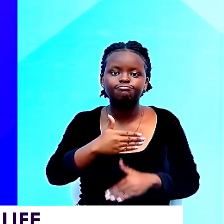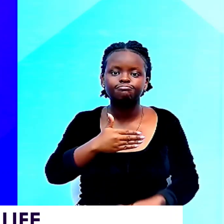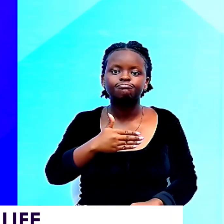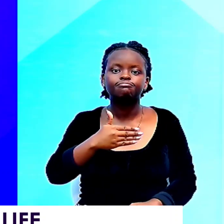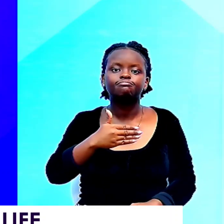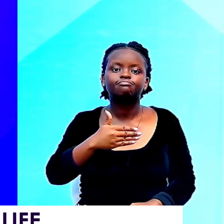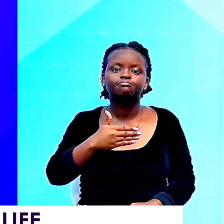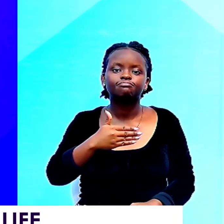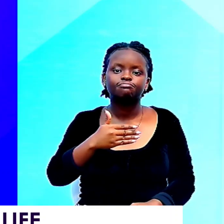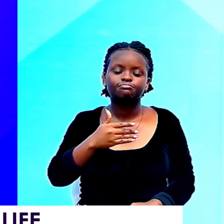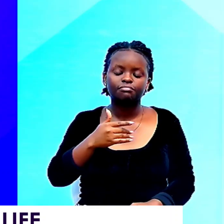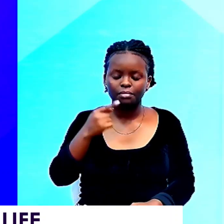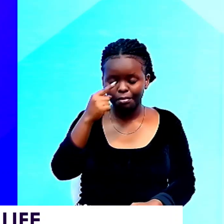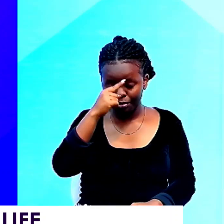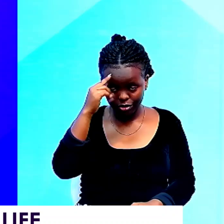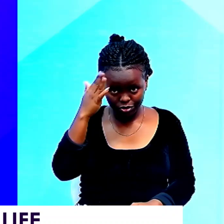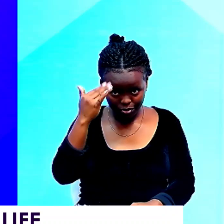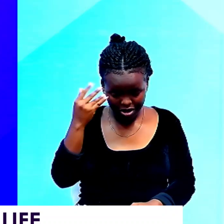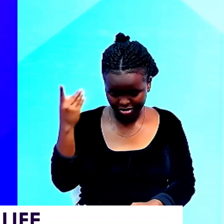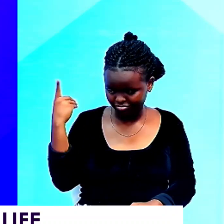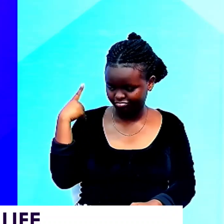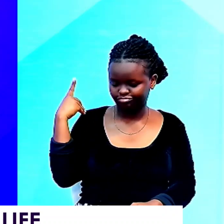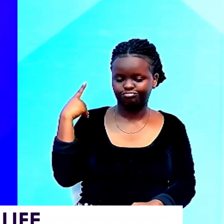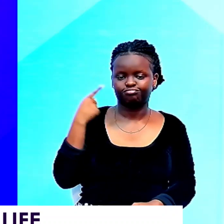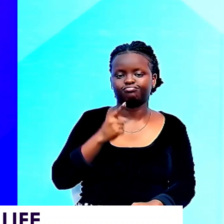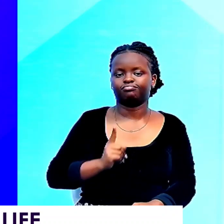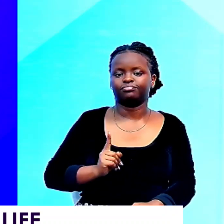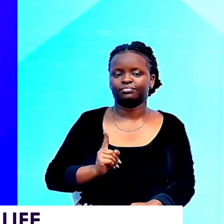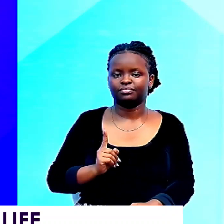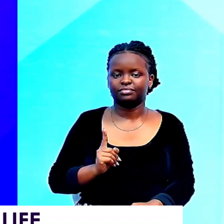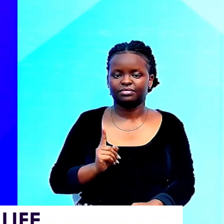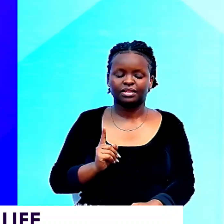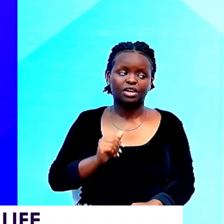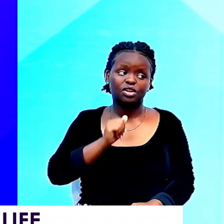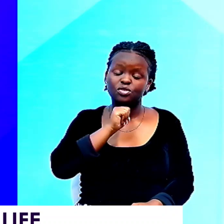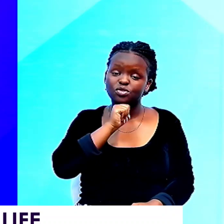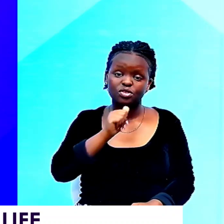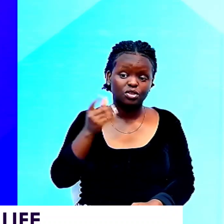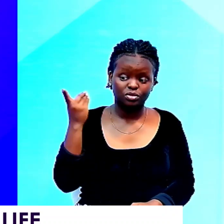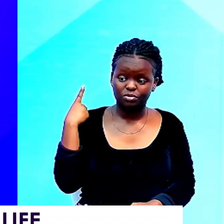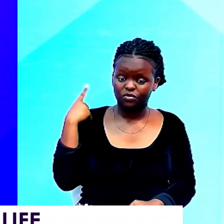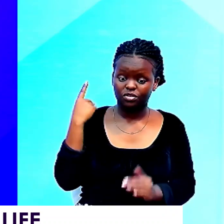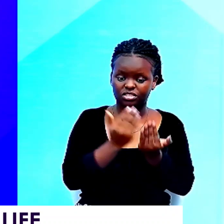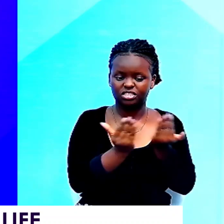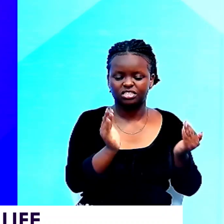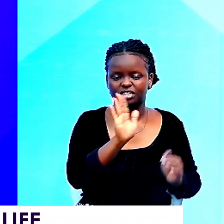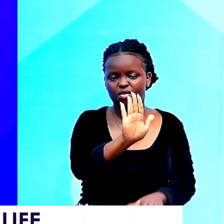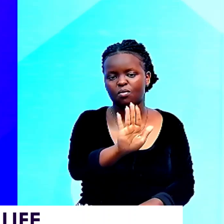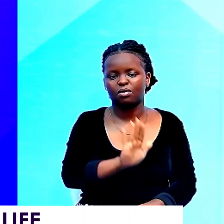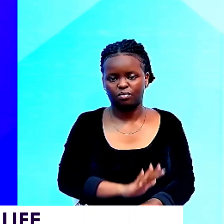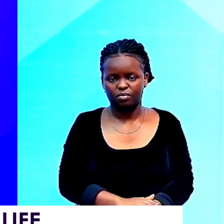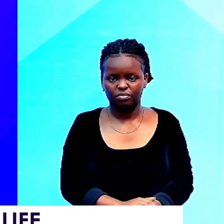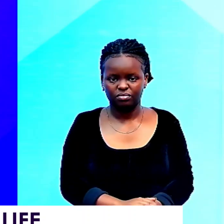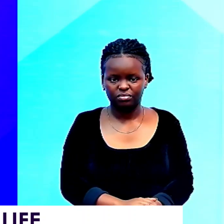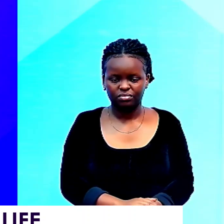them. Again, the Bible also says that do not provoke your children. To anger. Yes, Okay.